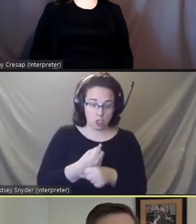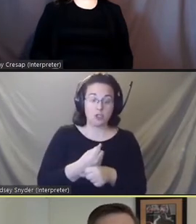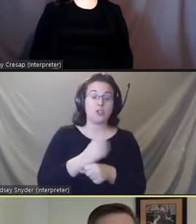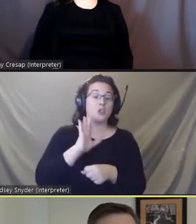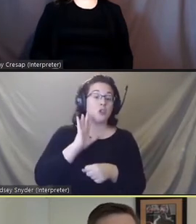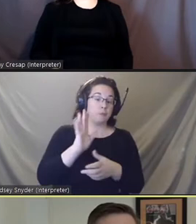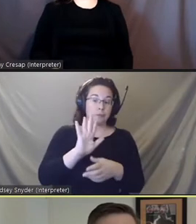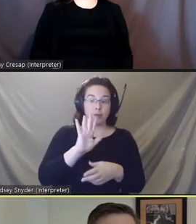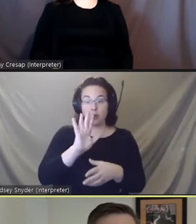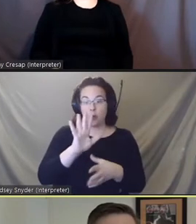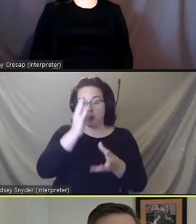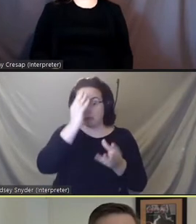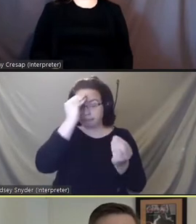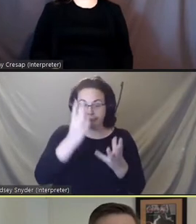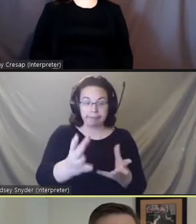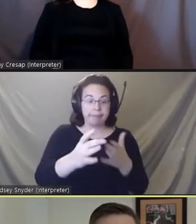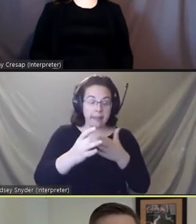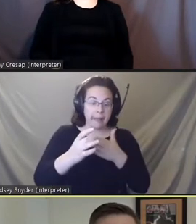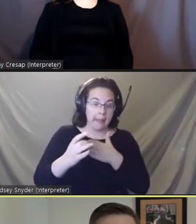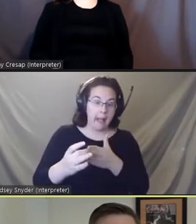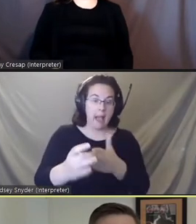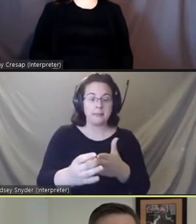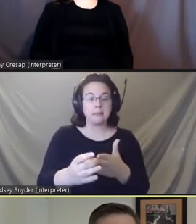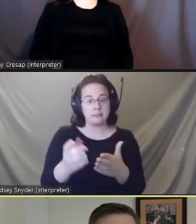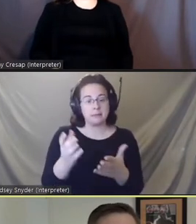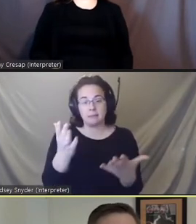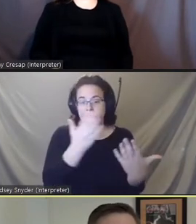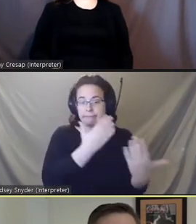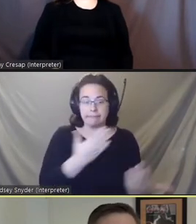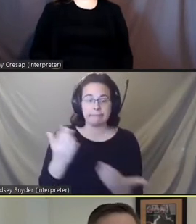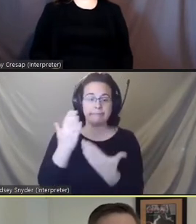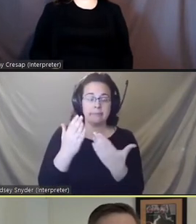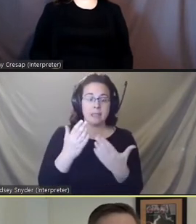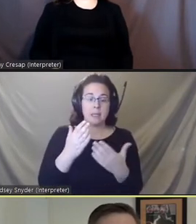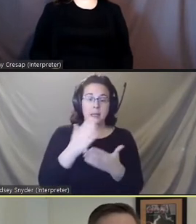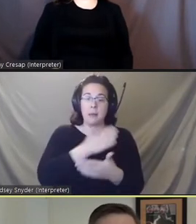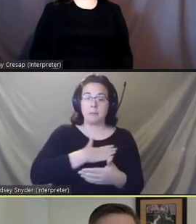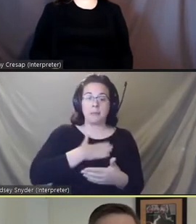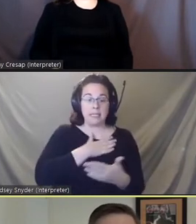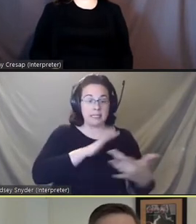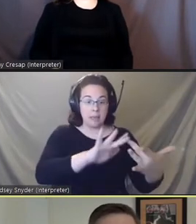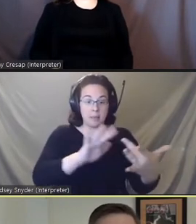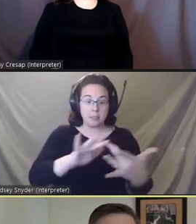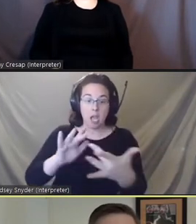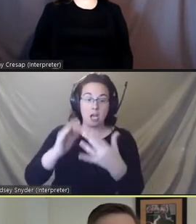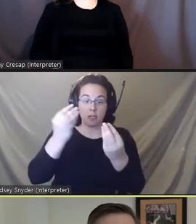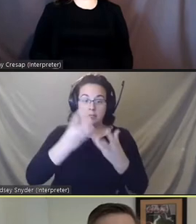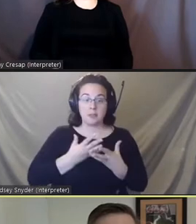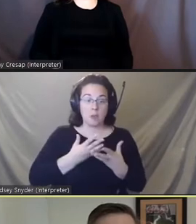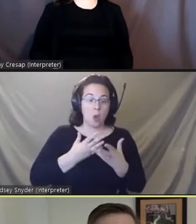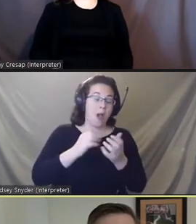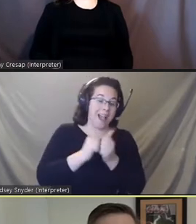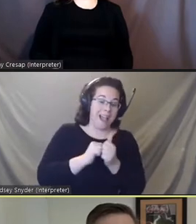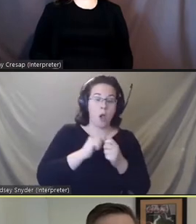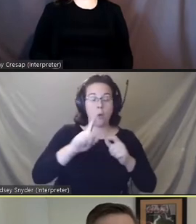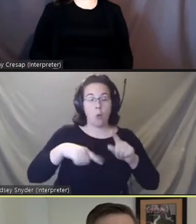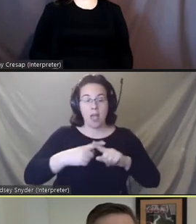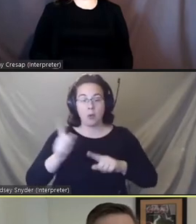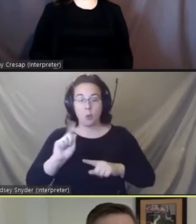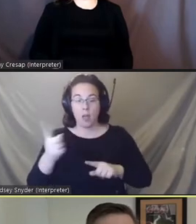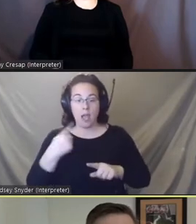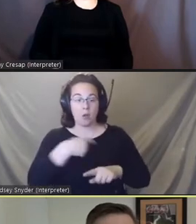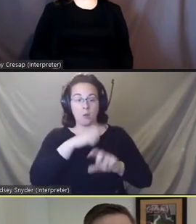is appreciated, and I hope that you'll please continue to stay in touch and reach out and let us know when and where we can be of help.